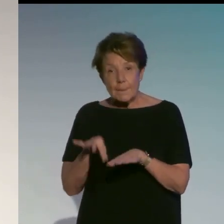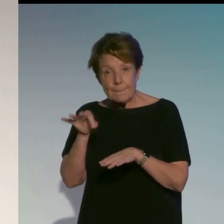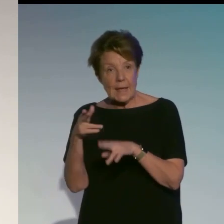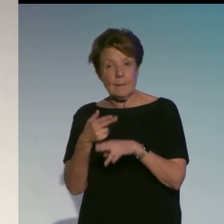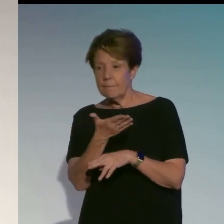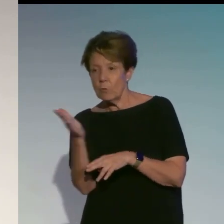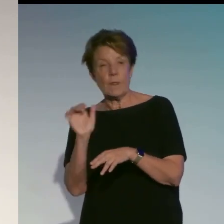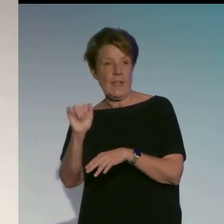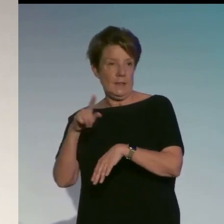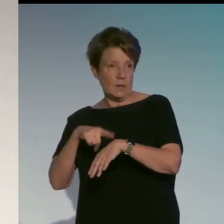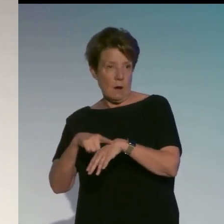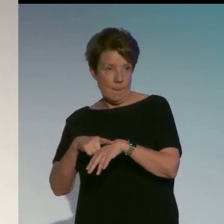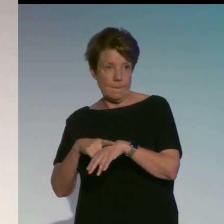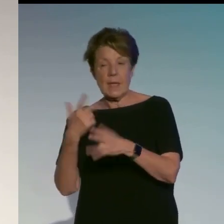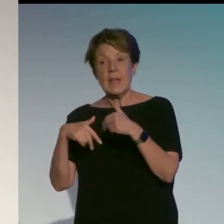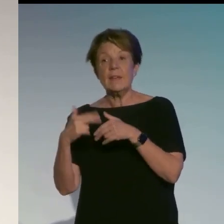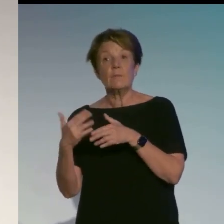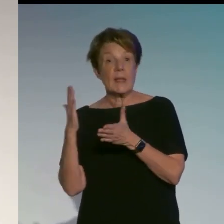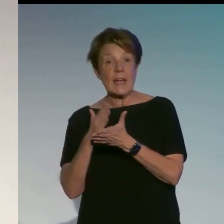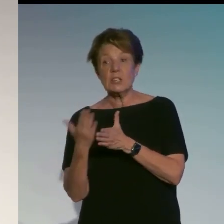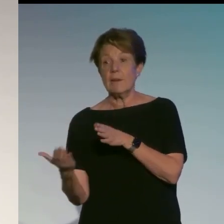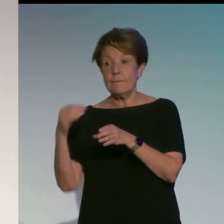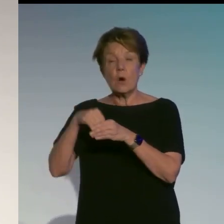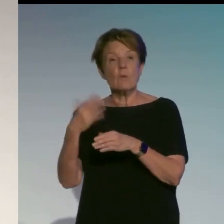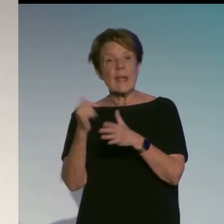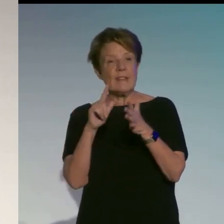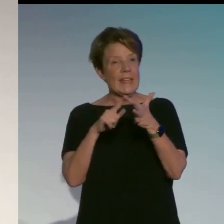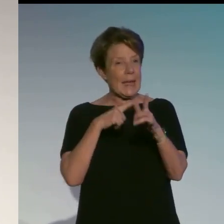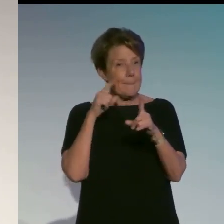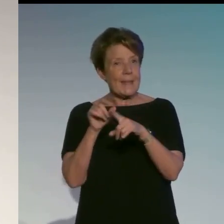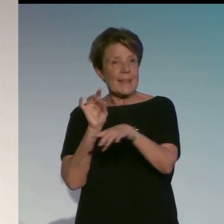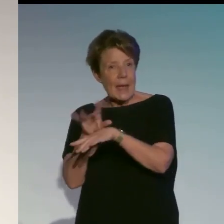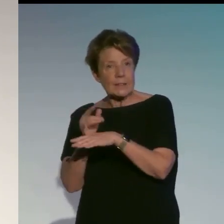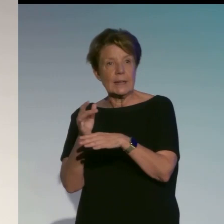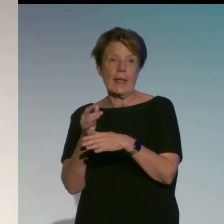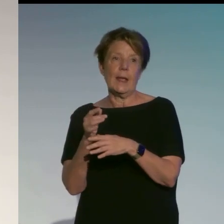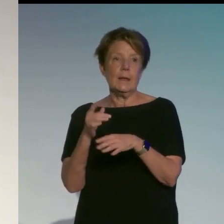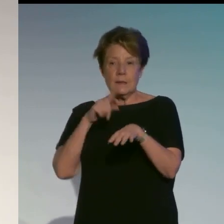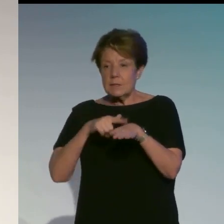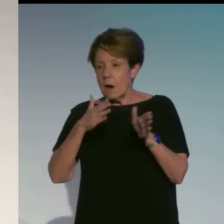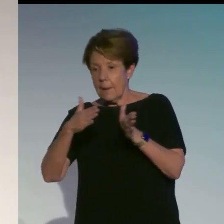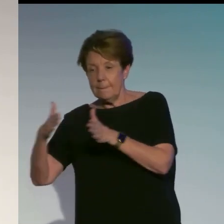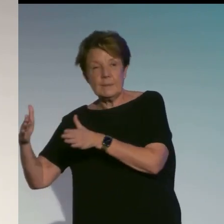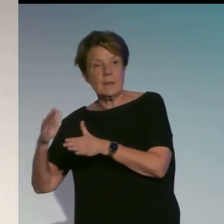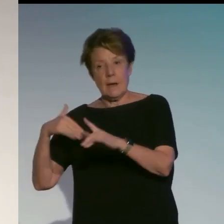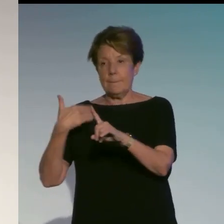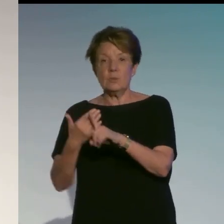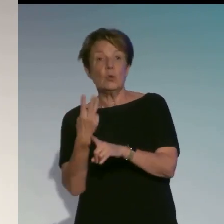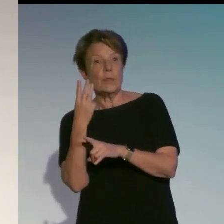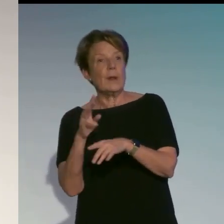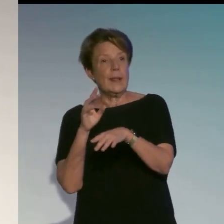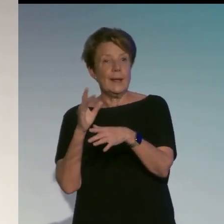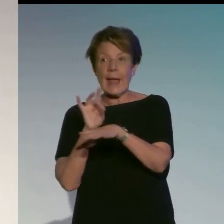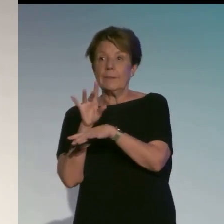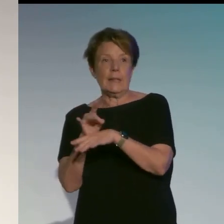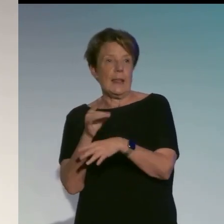as well. It means that when we engage them, we actually provide EAP counselling sessions for up to 3 sessions for free and more if they need, because we understand